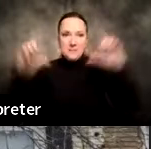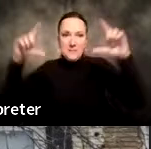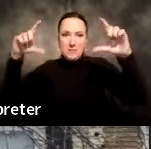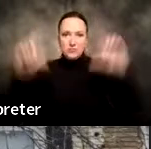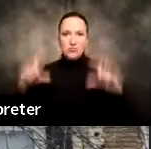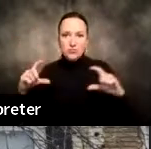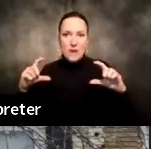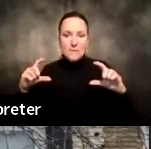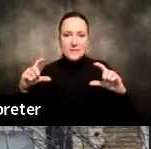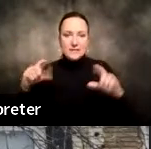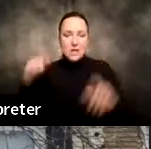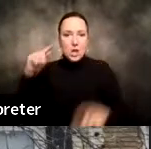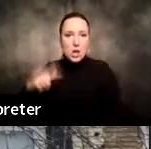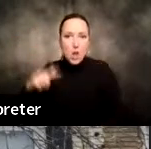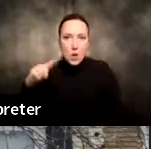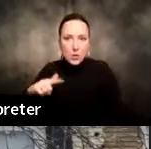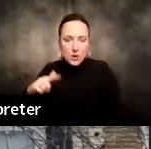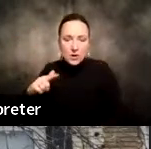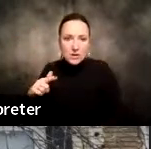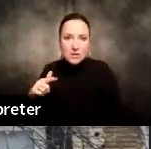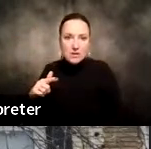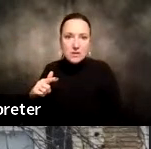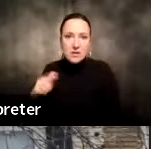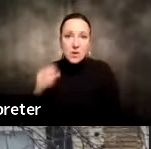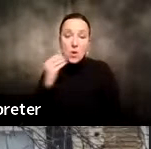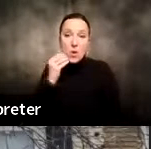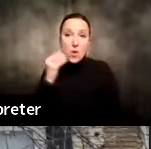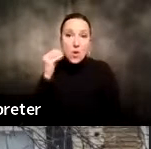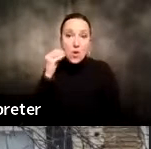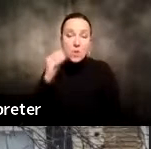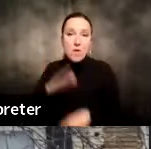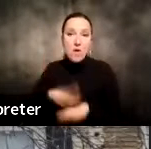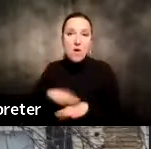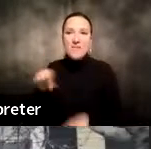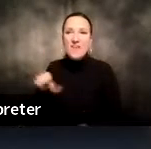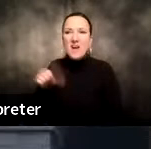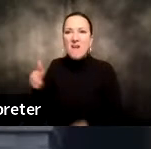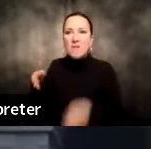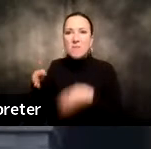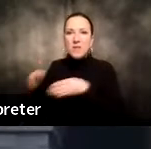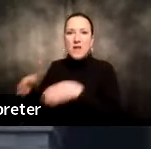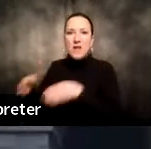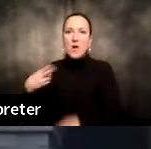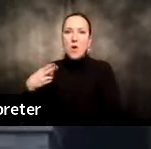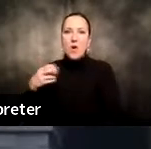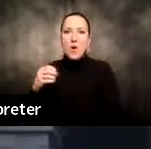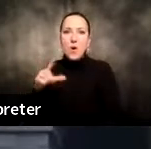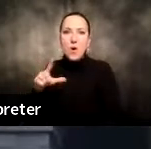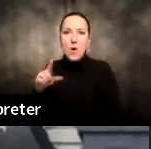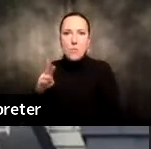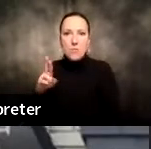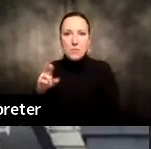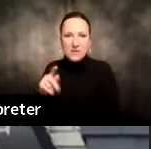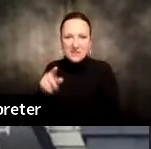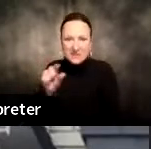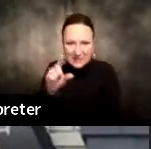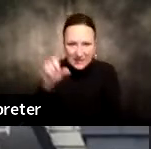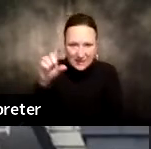actually make it lower. I know there are some homes on Holbrook Street where, right now you can see this porch roof,